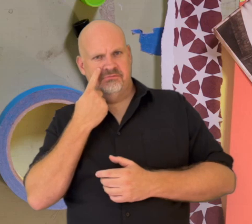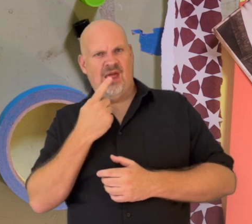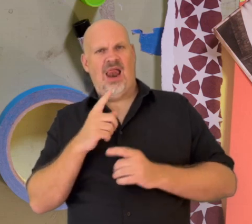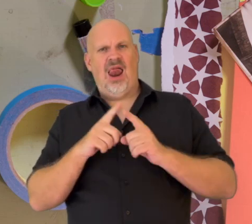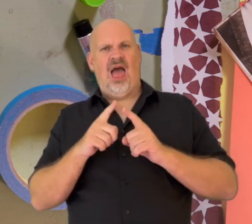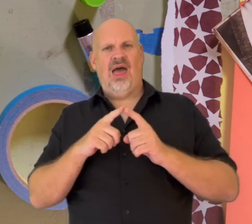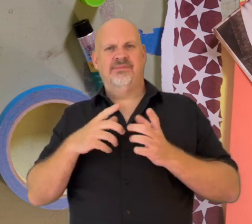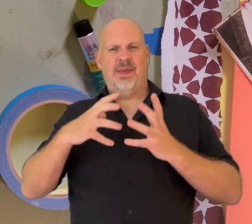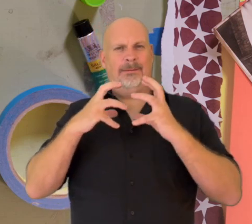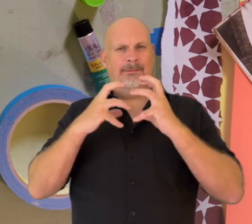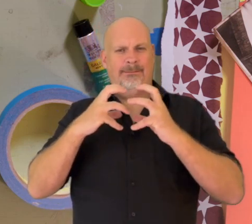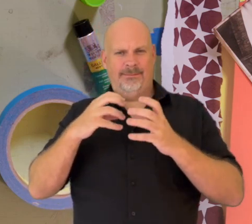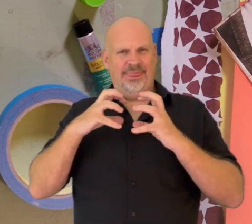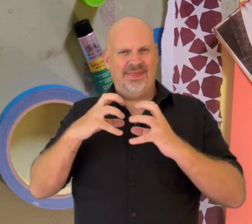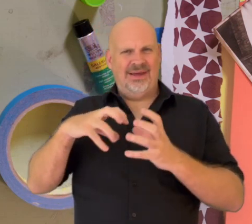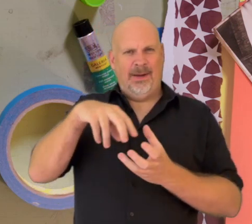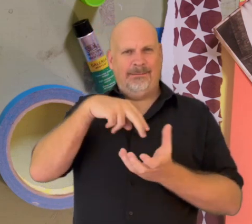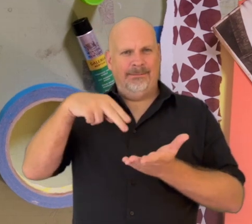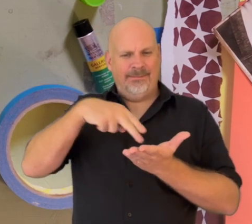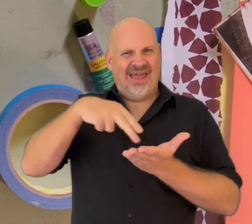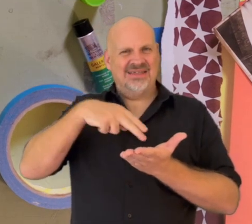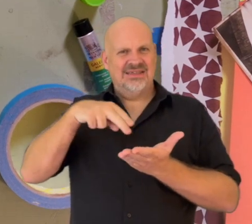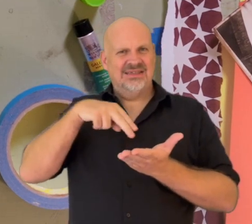like paste.